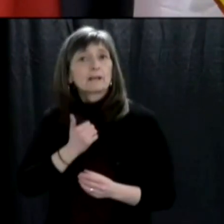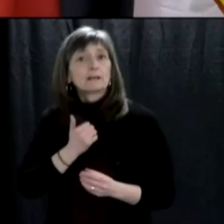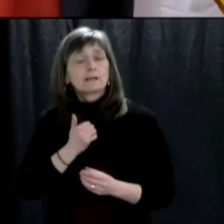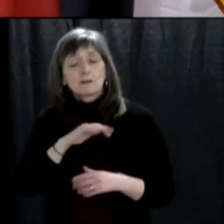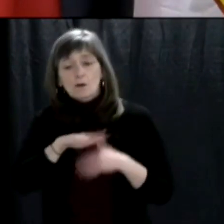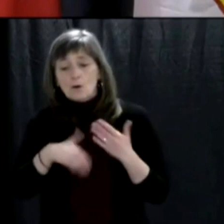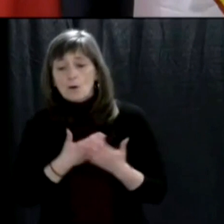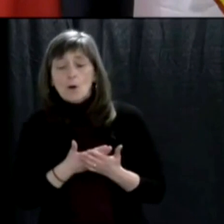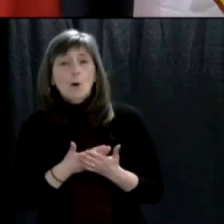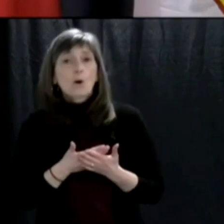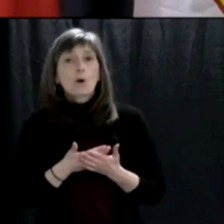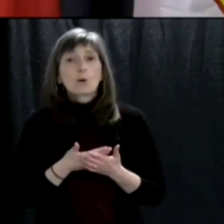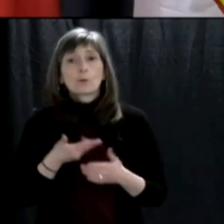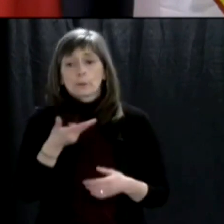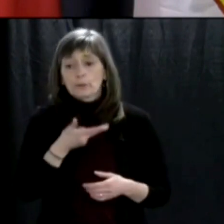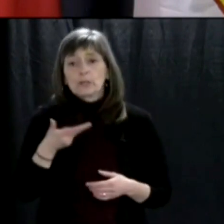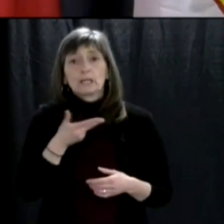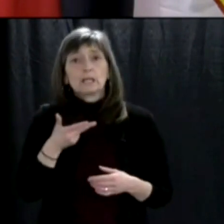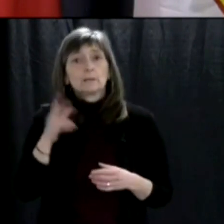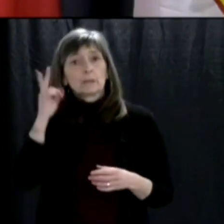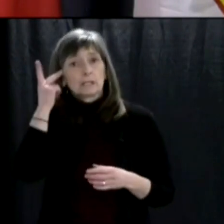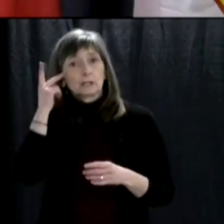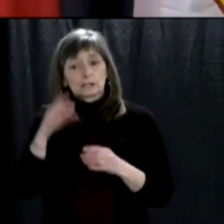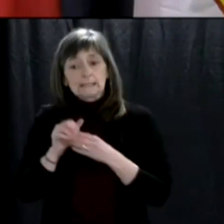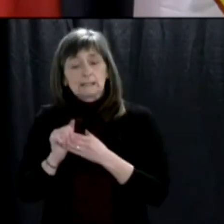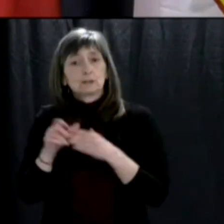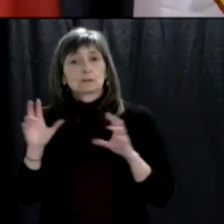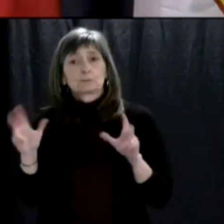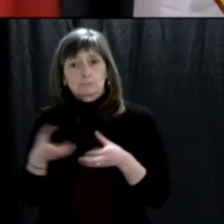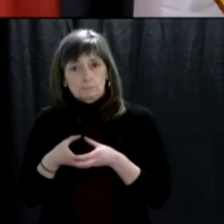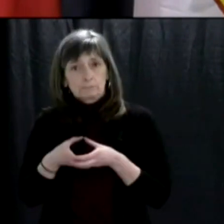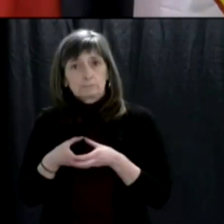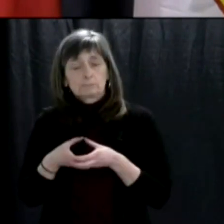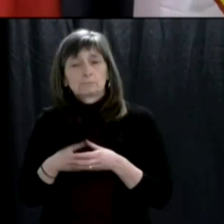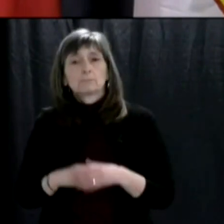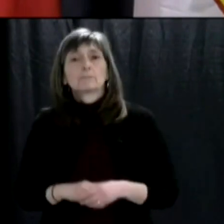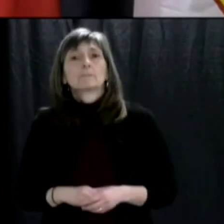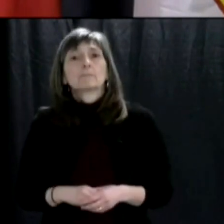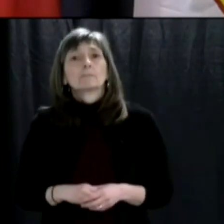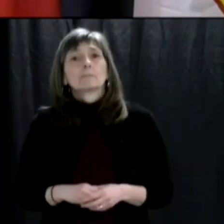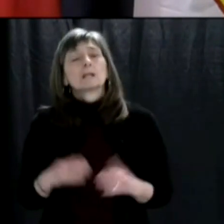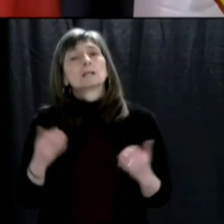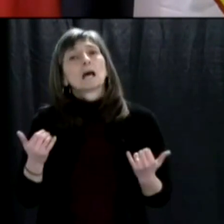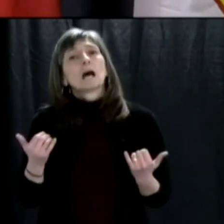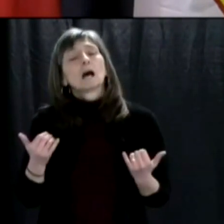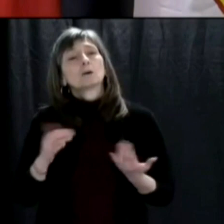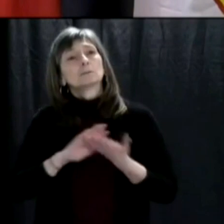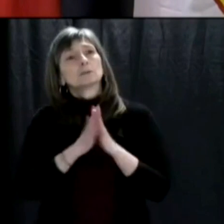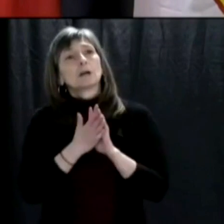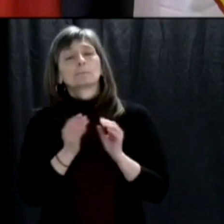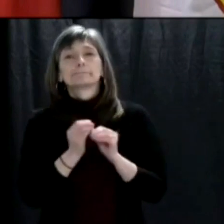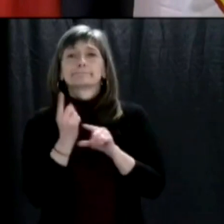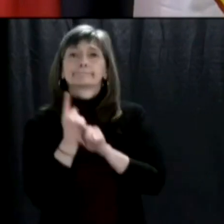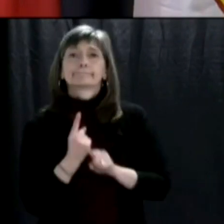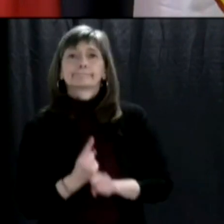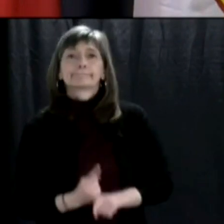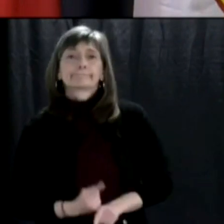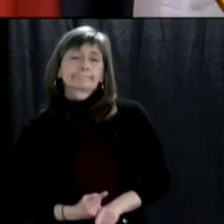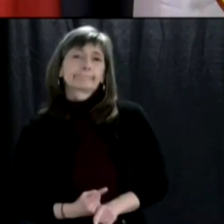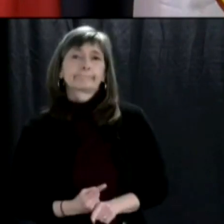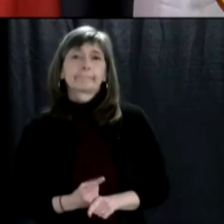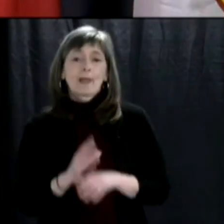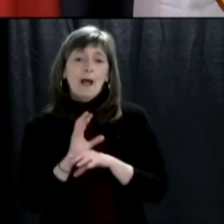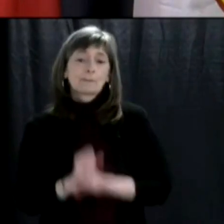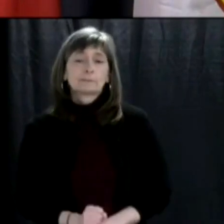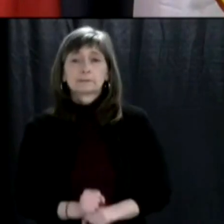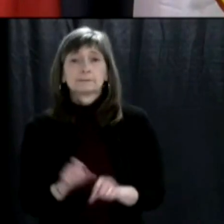committee. For some of you, and it's turning out to be what is a routine for all of us and a routine for